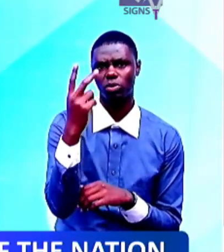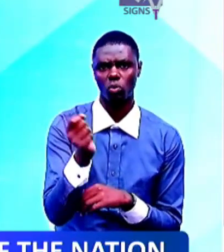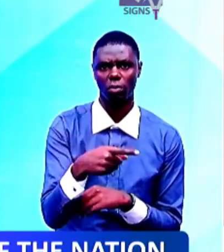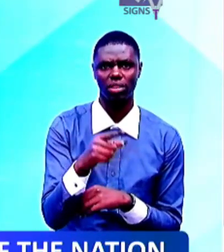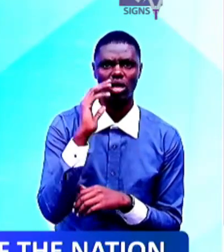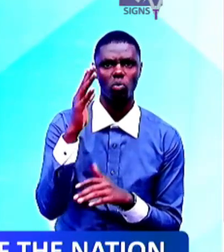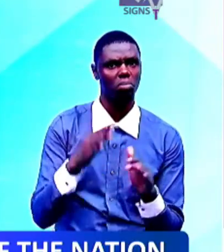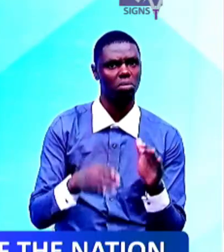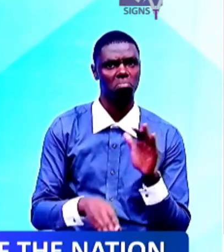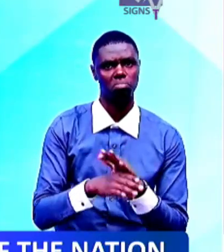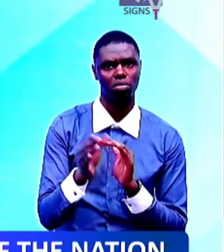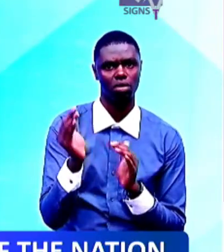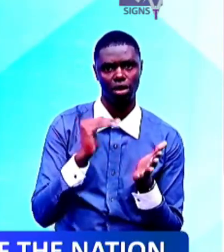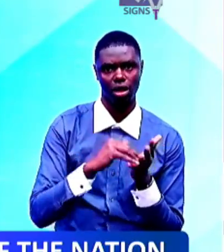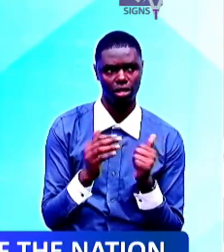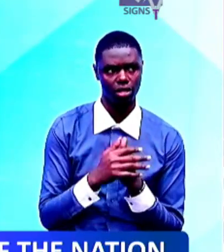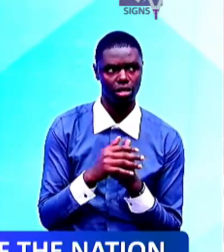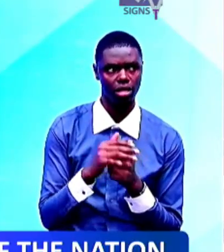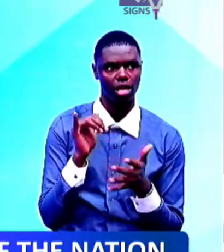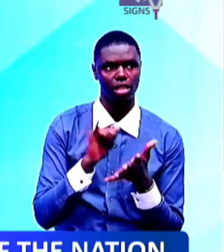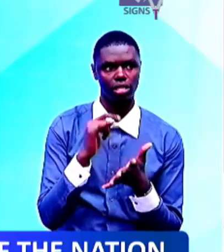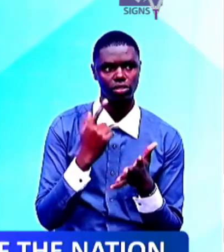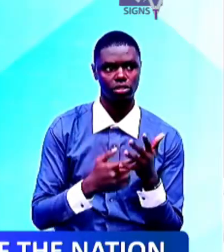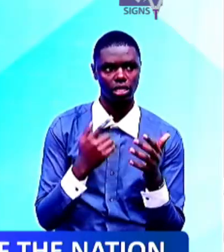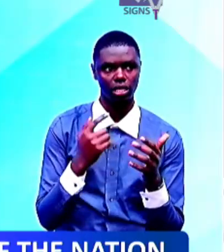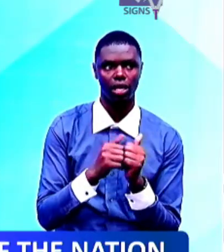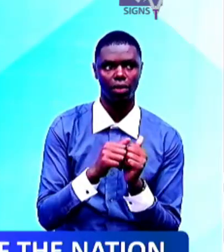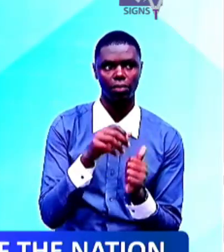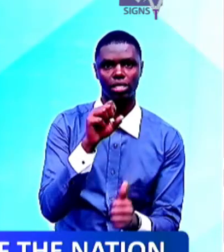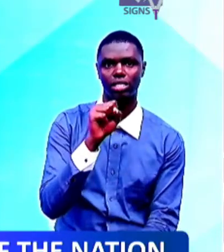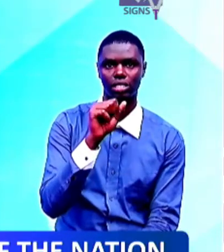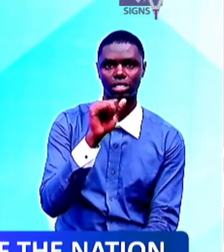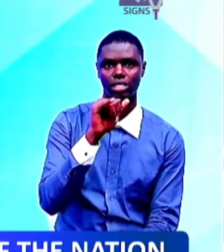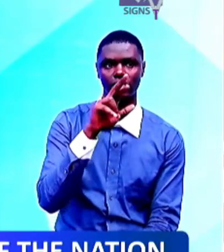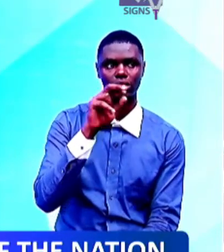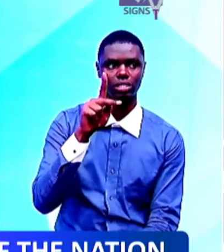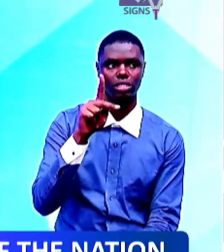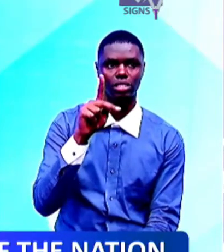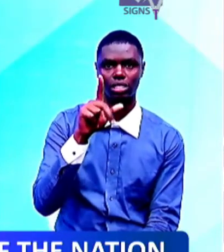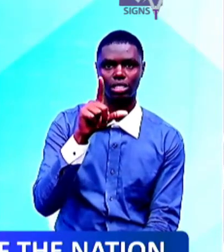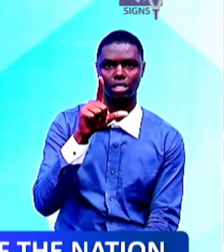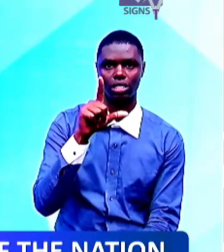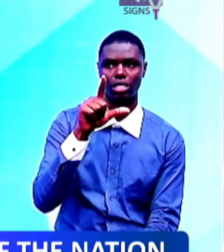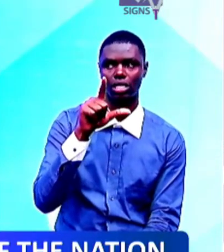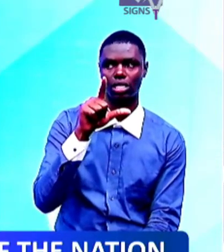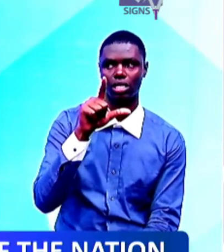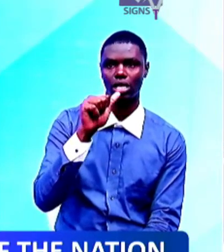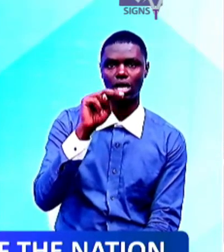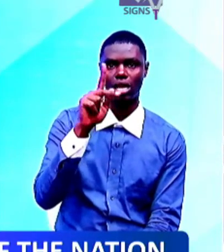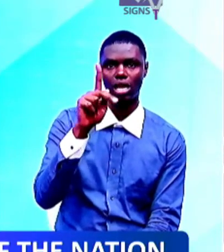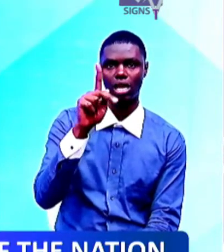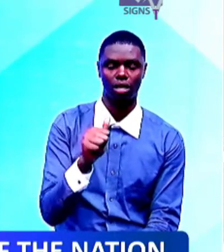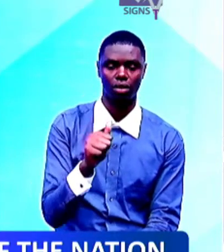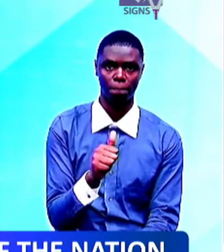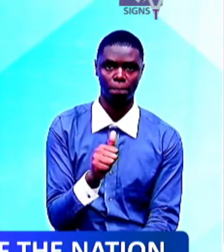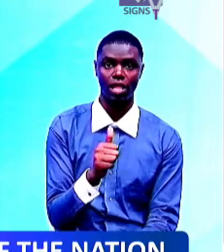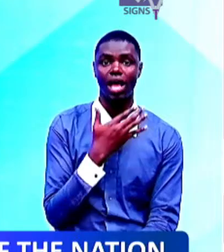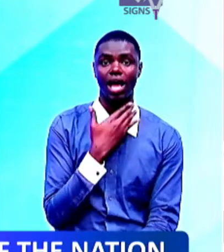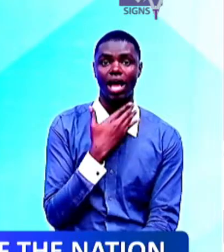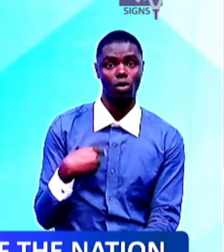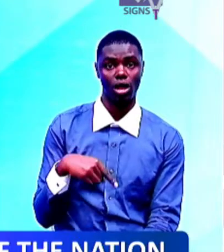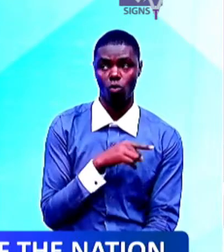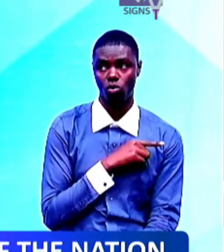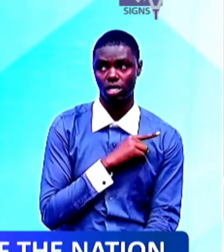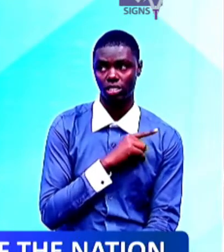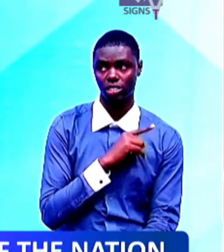be must go again. Yeah. That is what happened in Sri Lanka. Yes? You are right, but I want us to